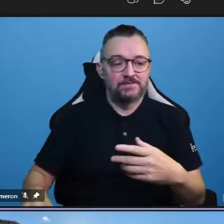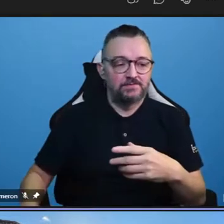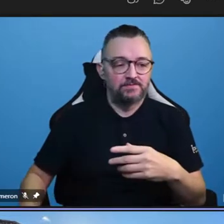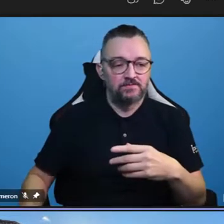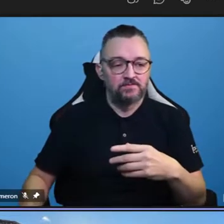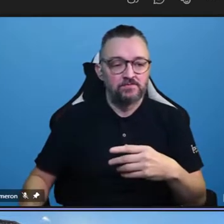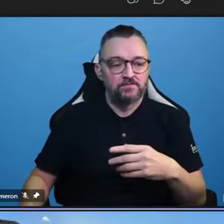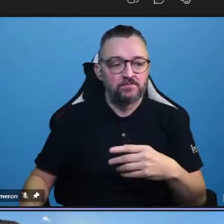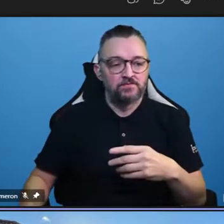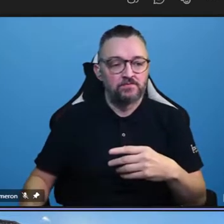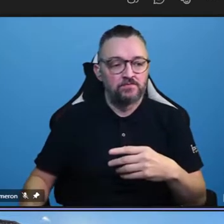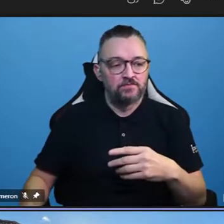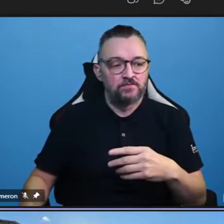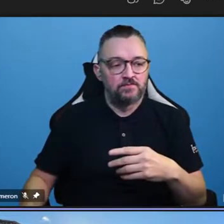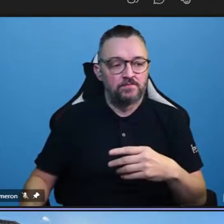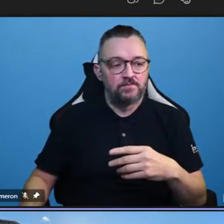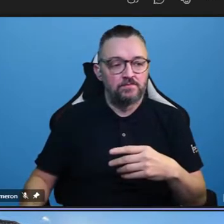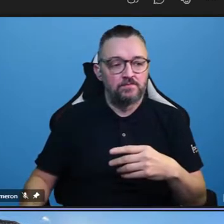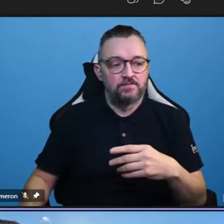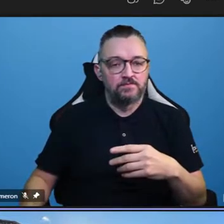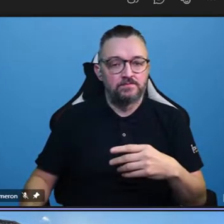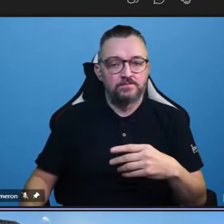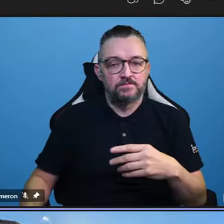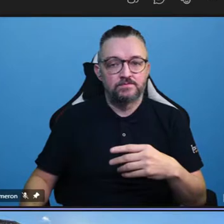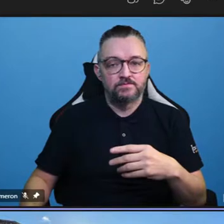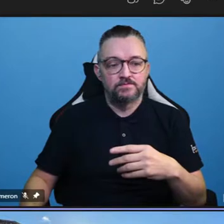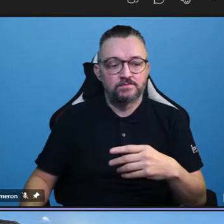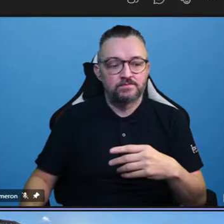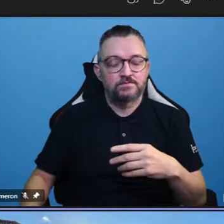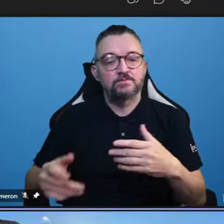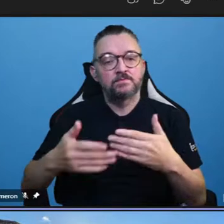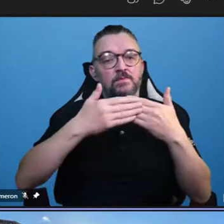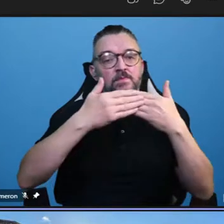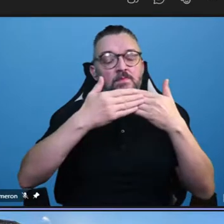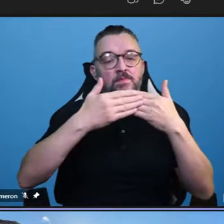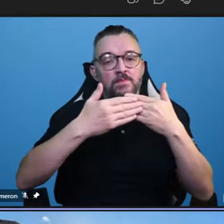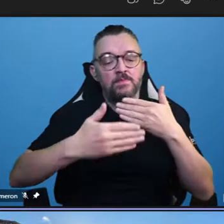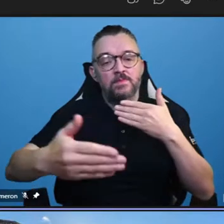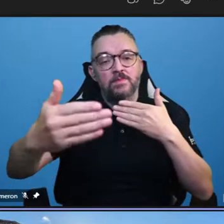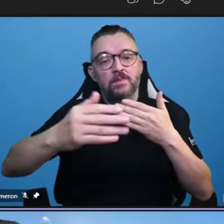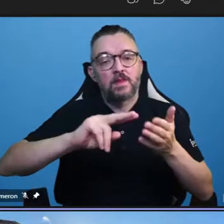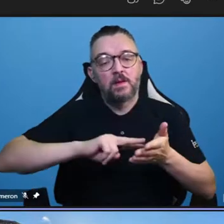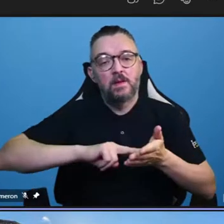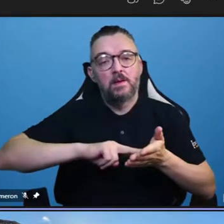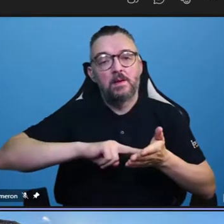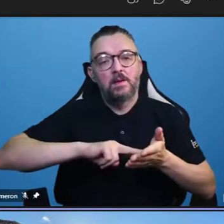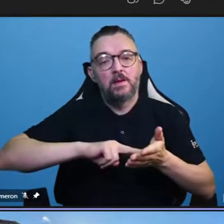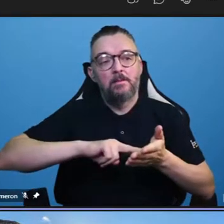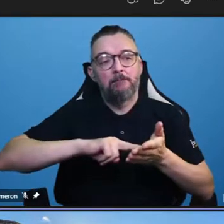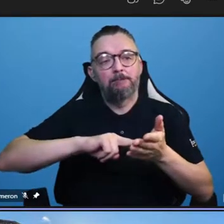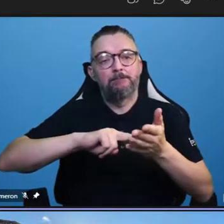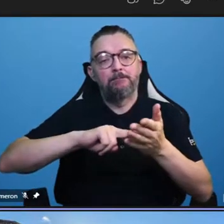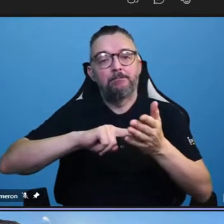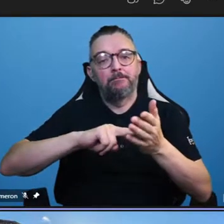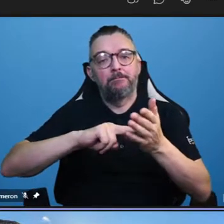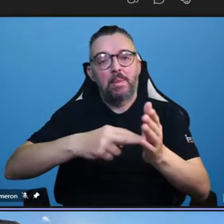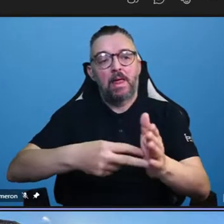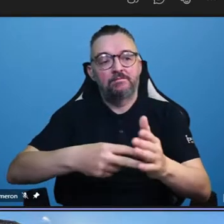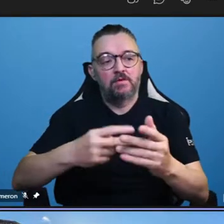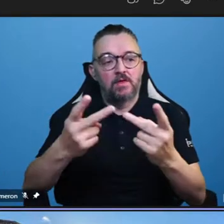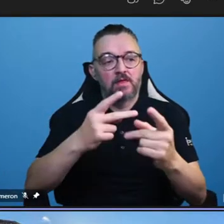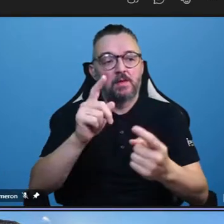which is the forward programme for future meetings. And I'll hand over to Elizabeth Ann. Thank you,